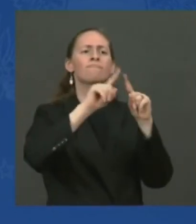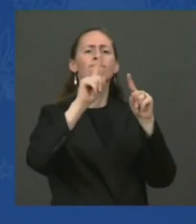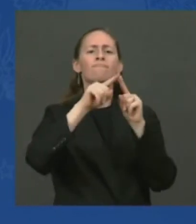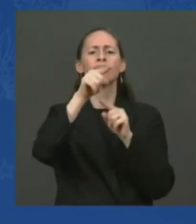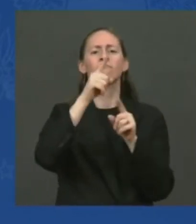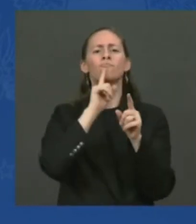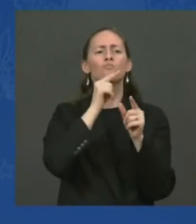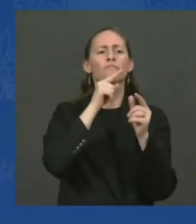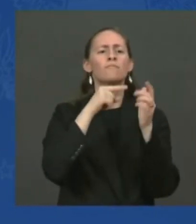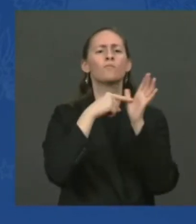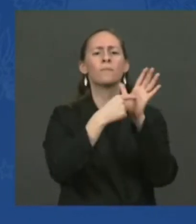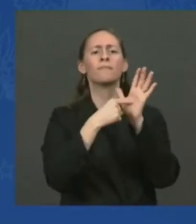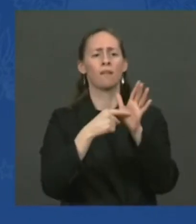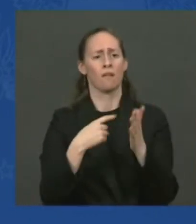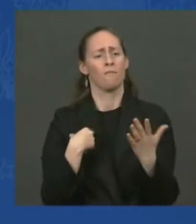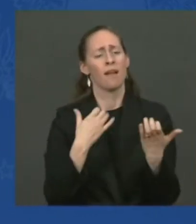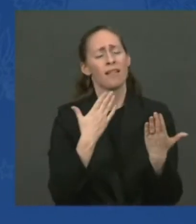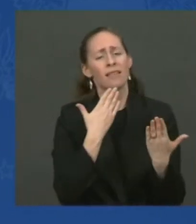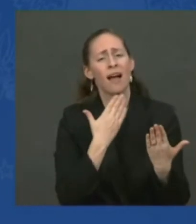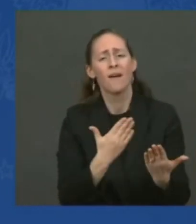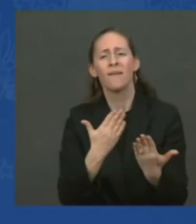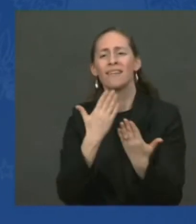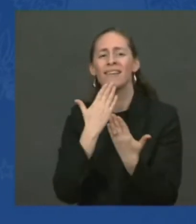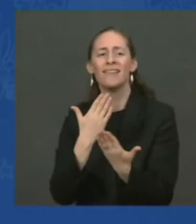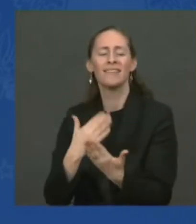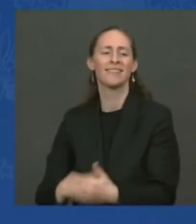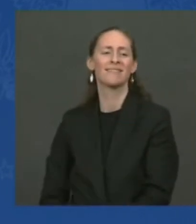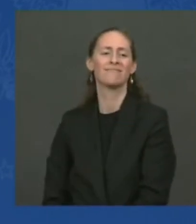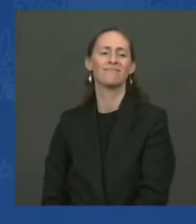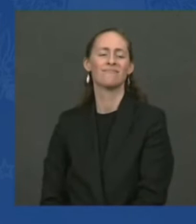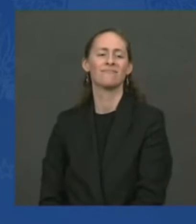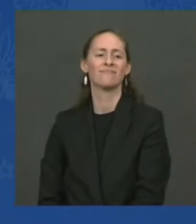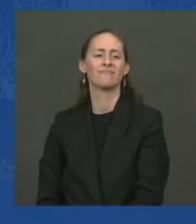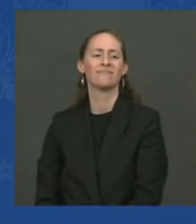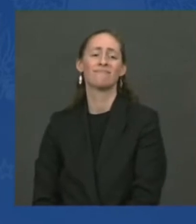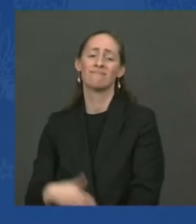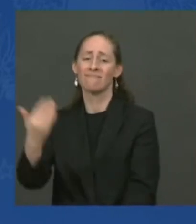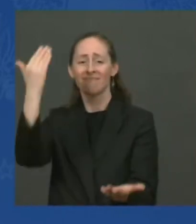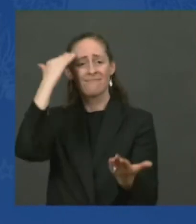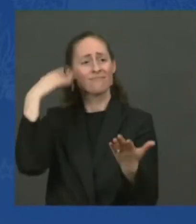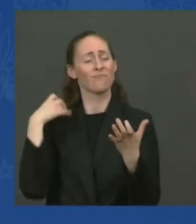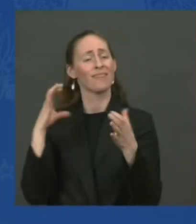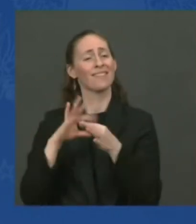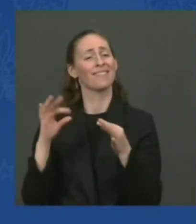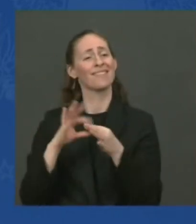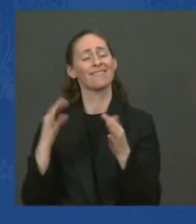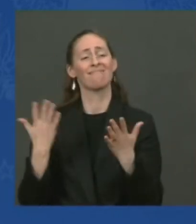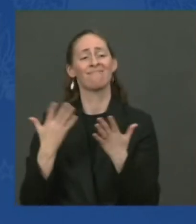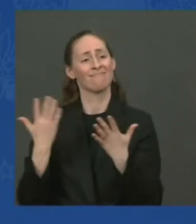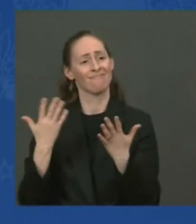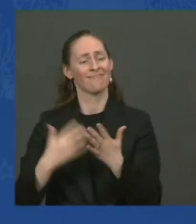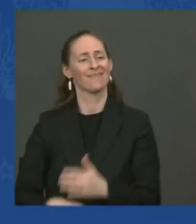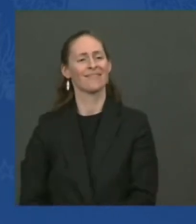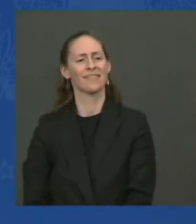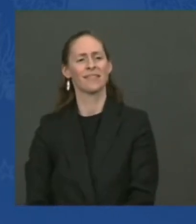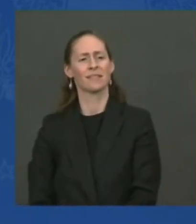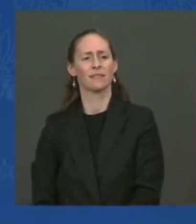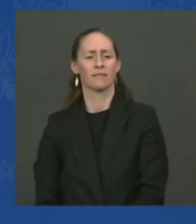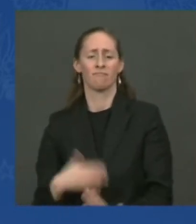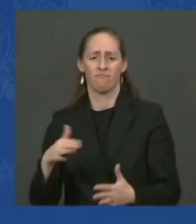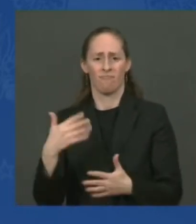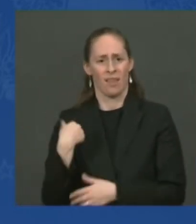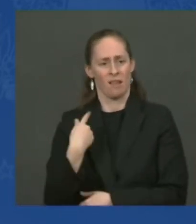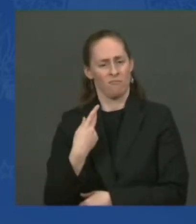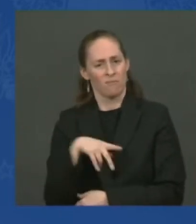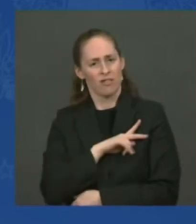and I'm sure you all, as we used to say in the Senate, I say in point of personal privilege, I want to thank organized labor, who understands